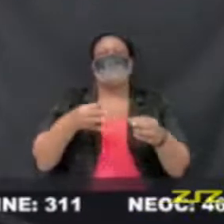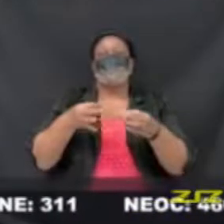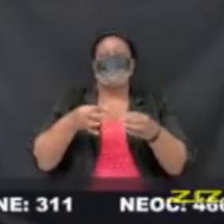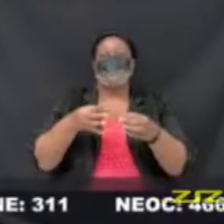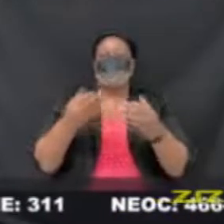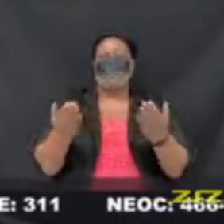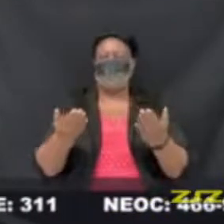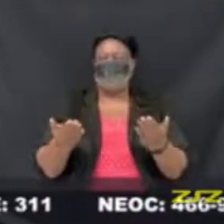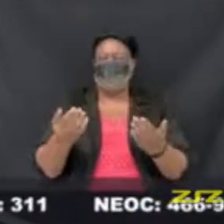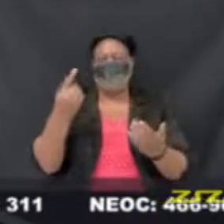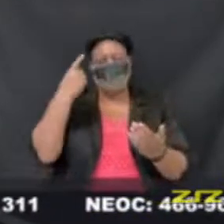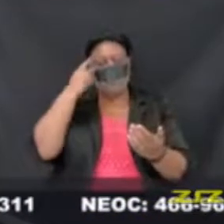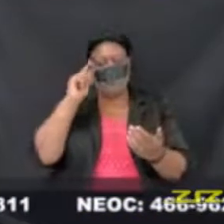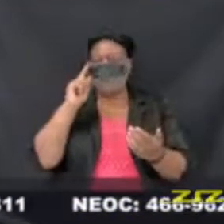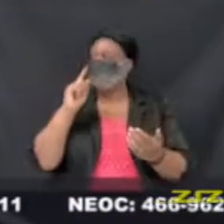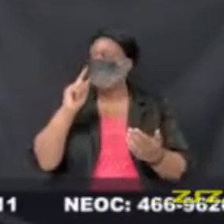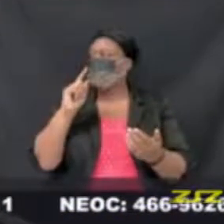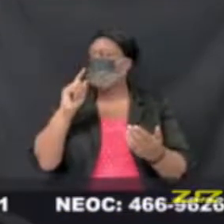you for hosting.